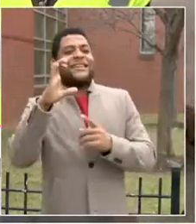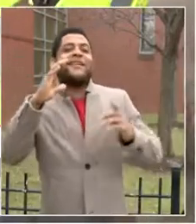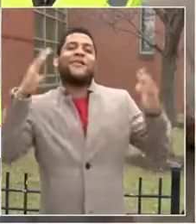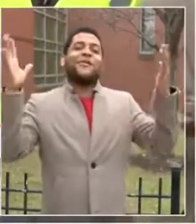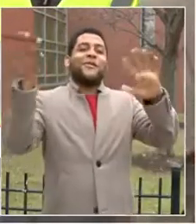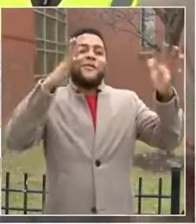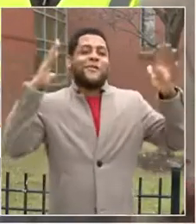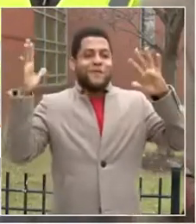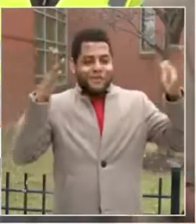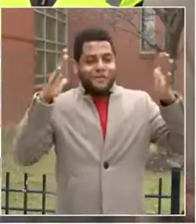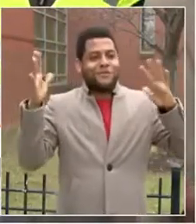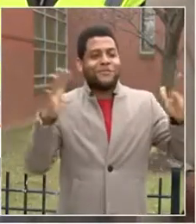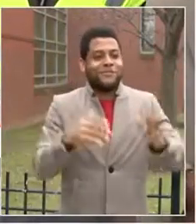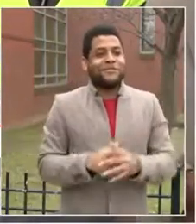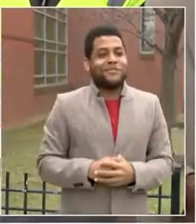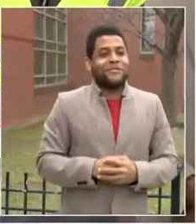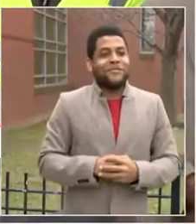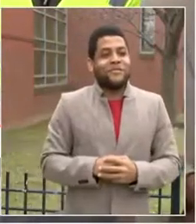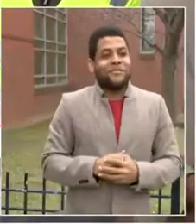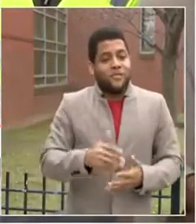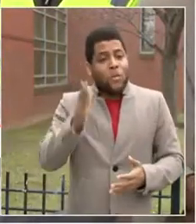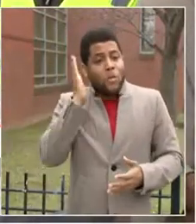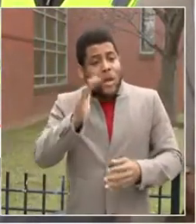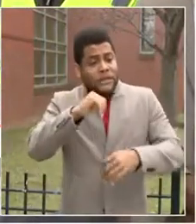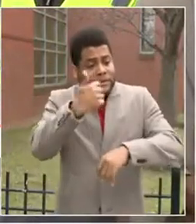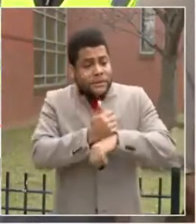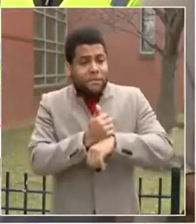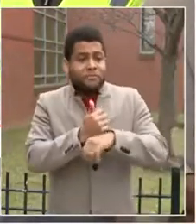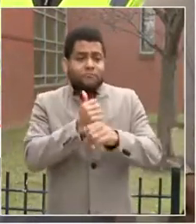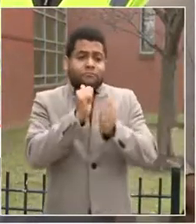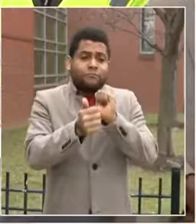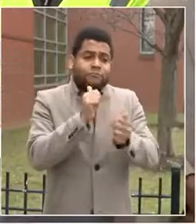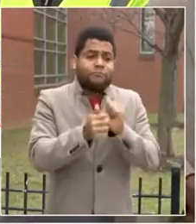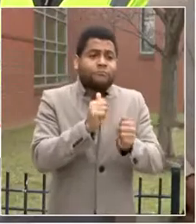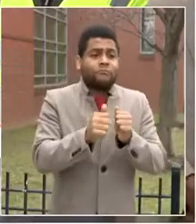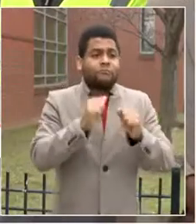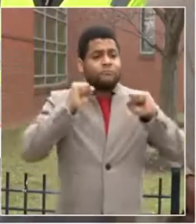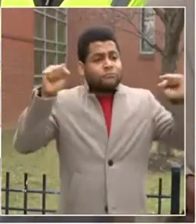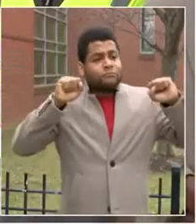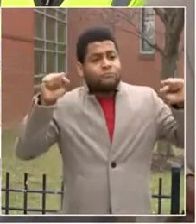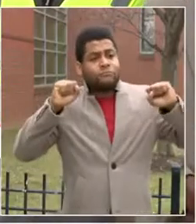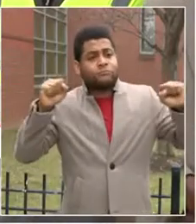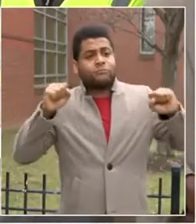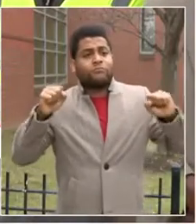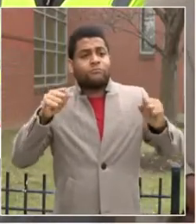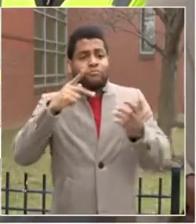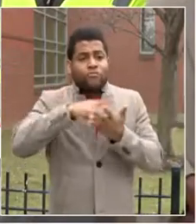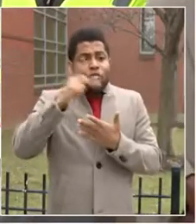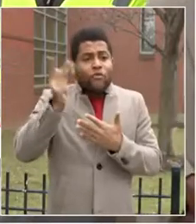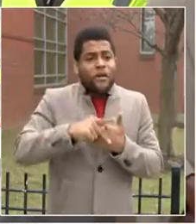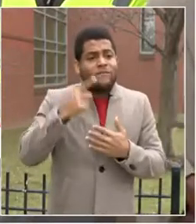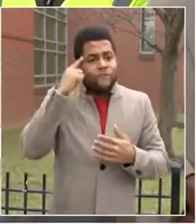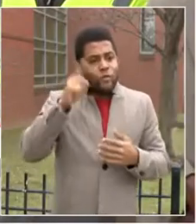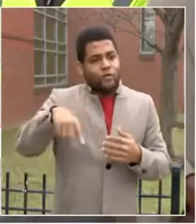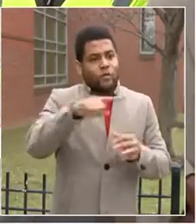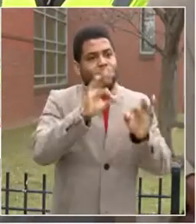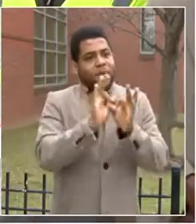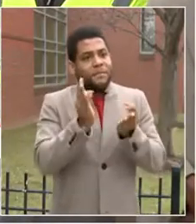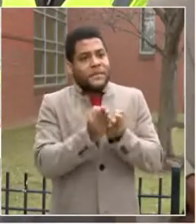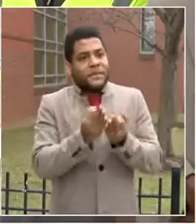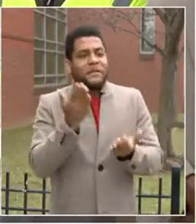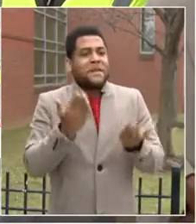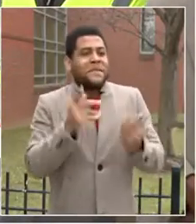We're going to establish a competitive gymnastics program for youth whose families may not be able to afford